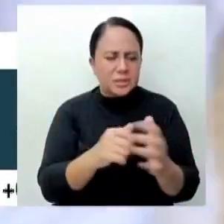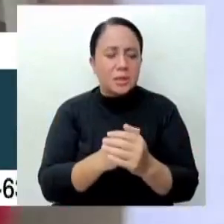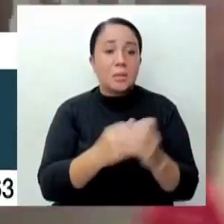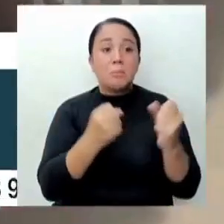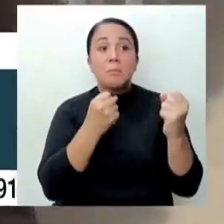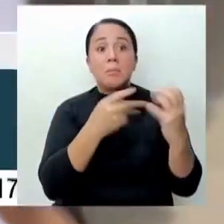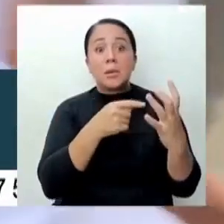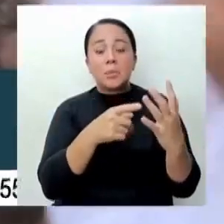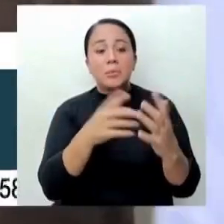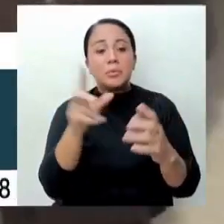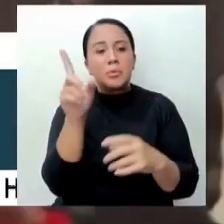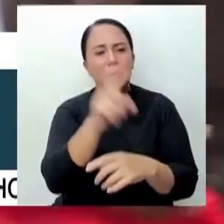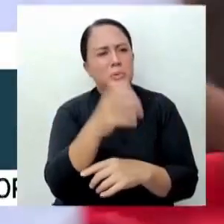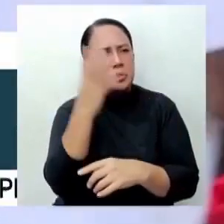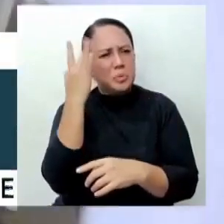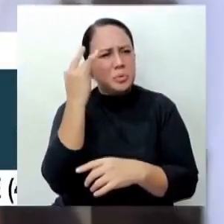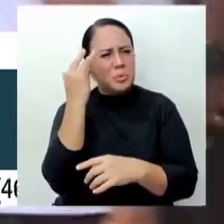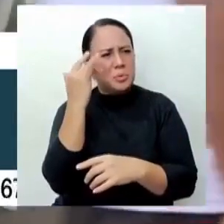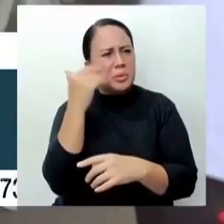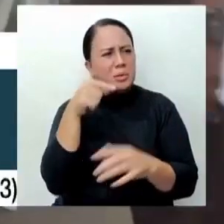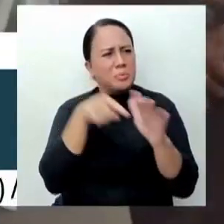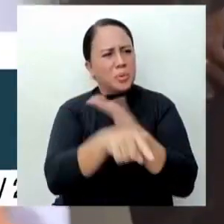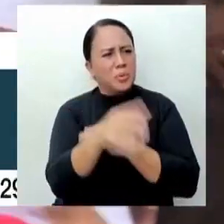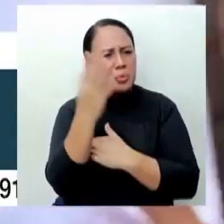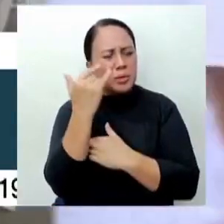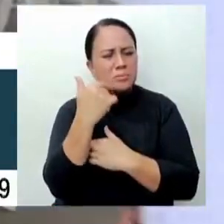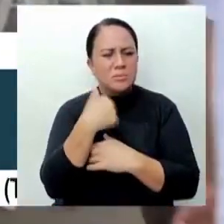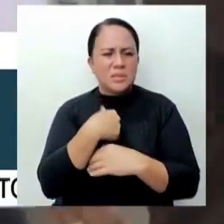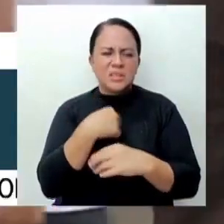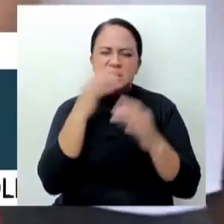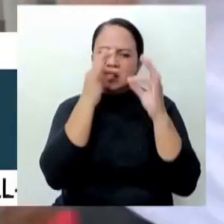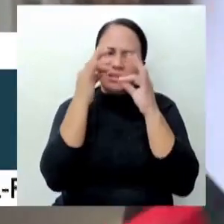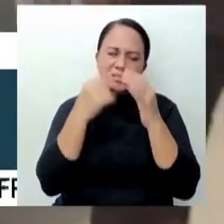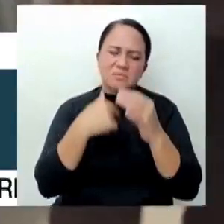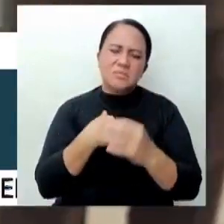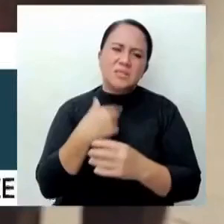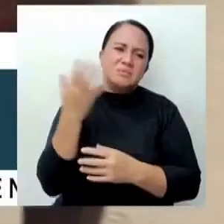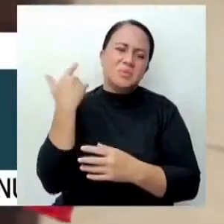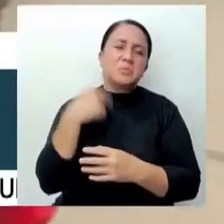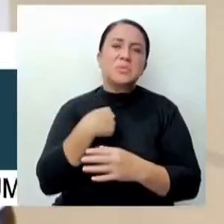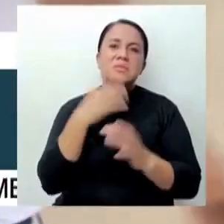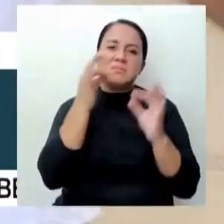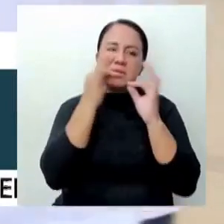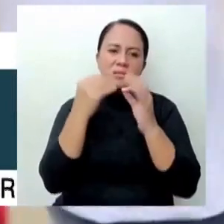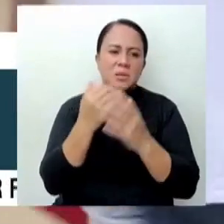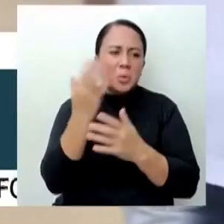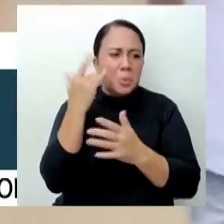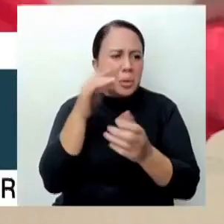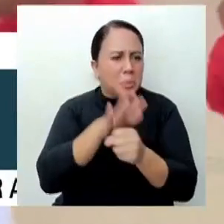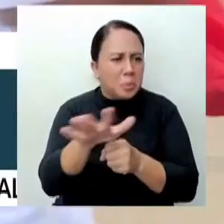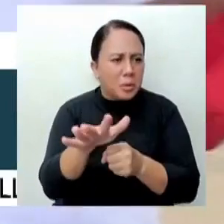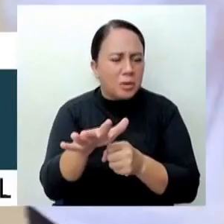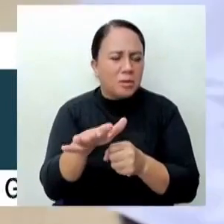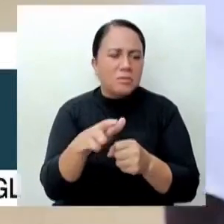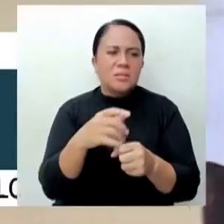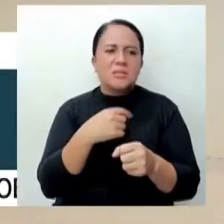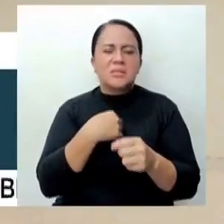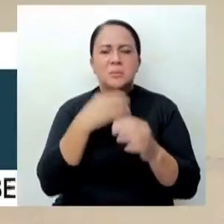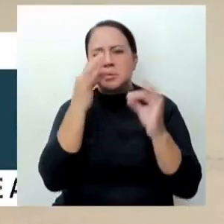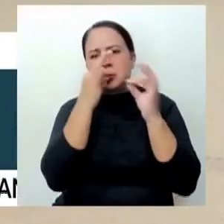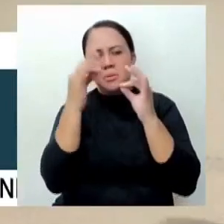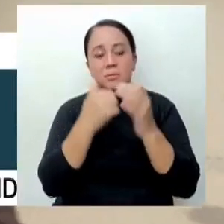pag tinanong mo bakit ka pumatay, sir, drugs eh. Naka-drug ako. O ba't ka ng rape? Naka-drugs ako.